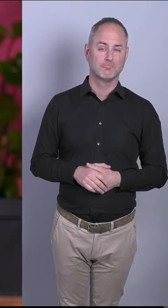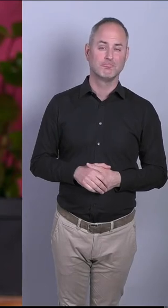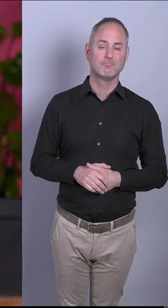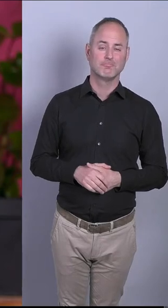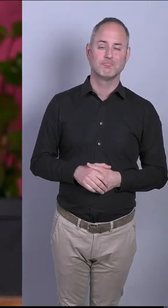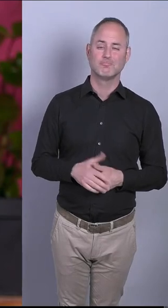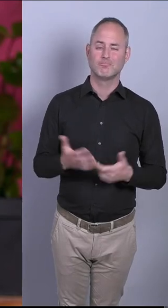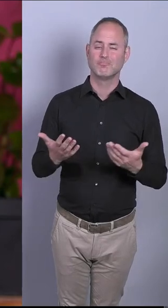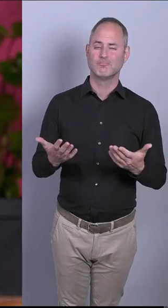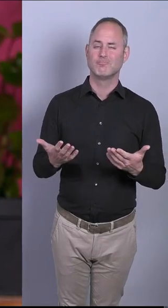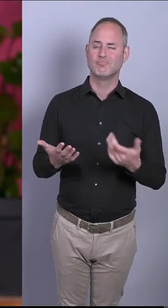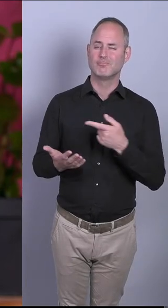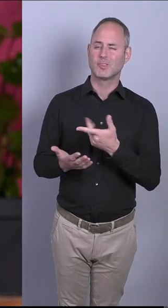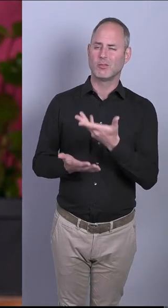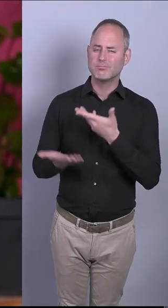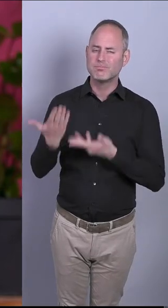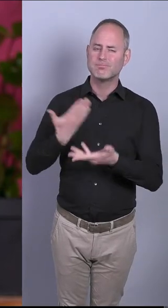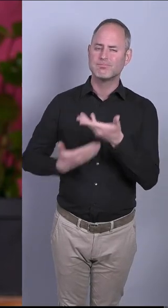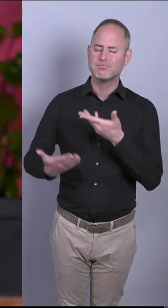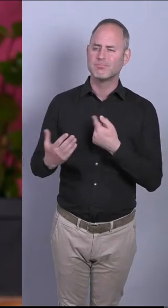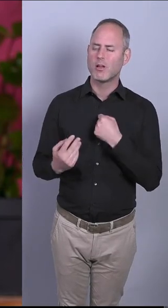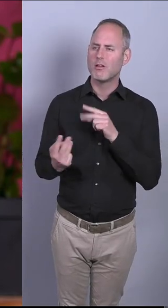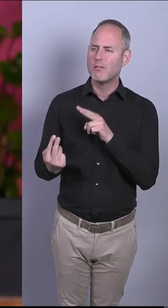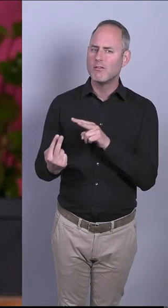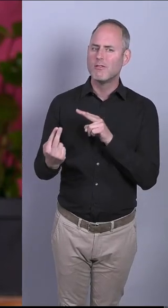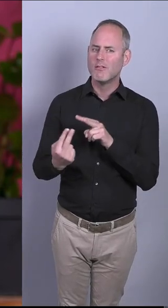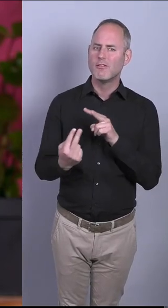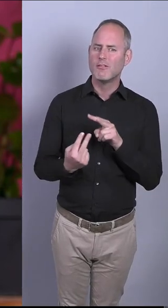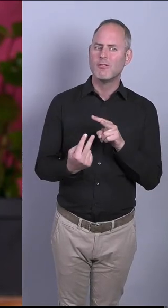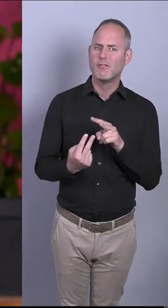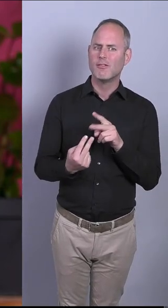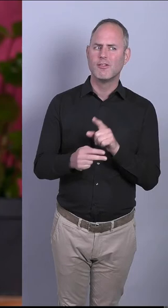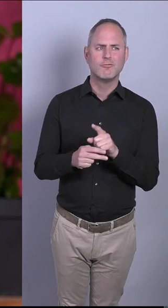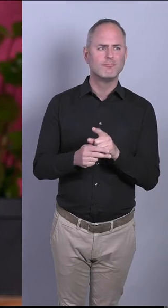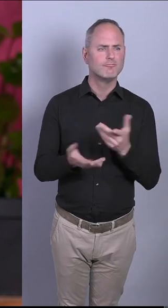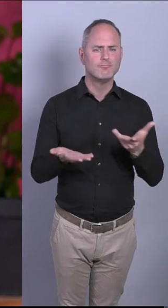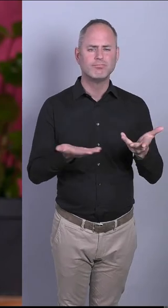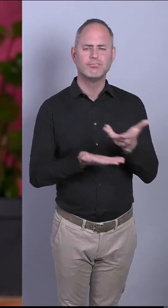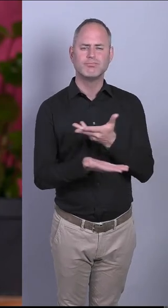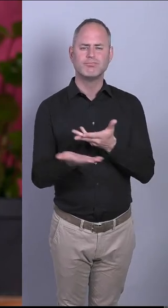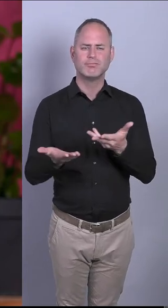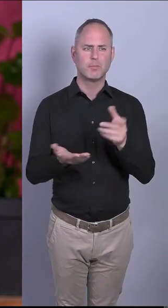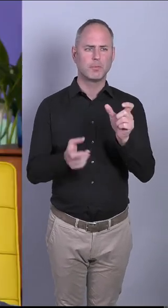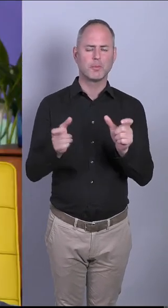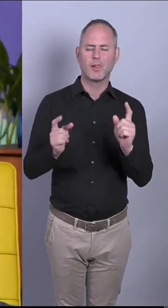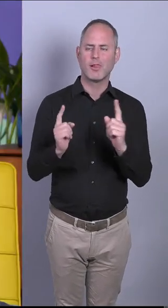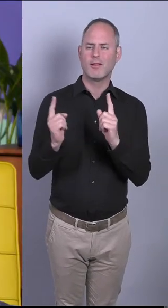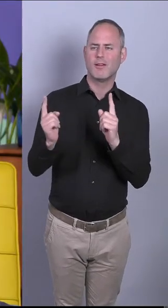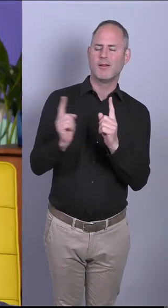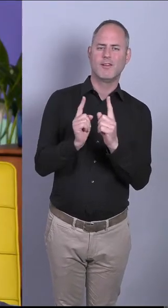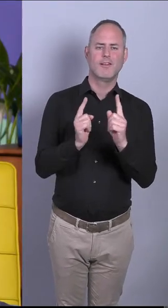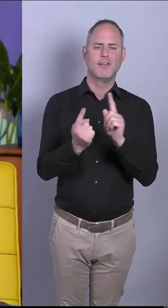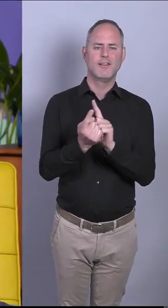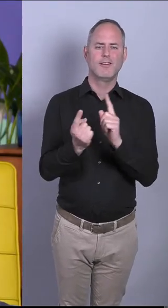So, we heard it was so great because you get to talk with so many people. Sylvia, what was your greatest